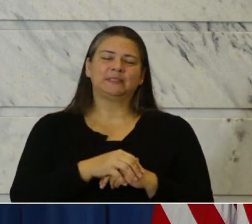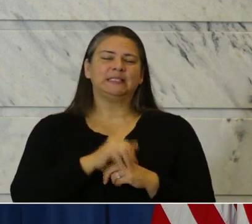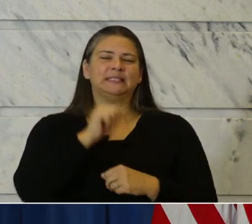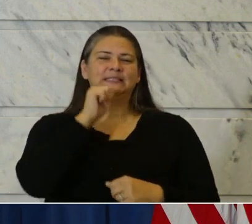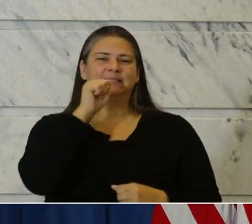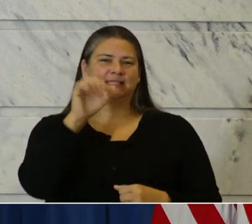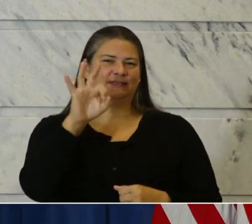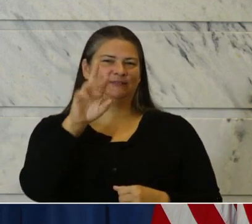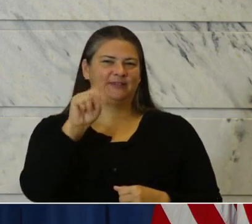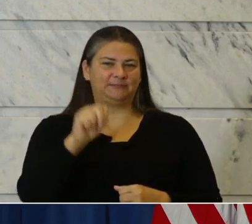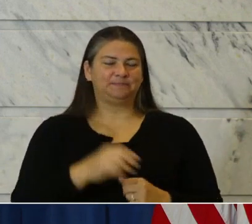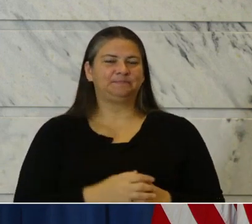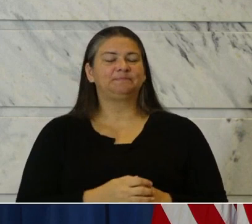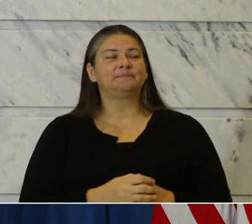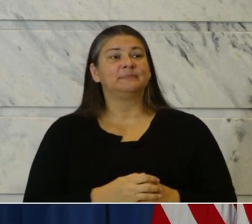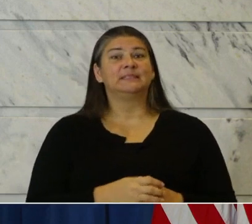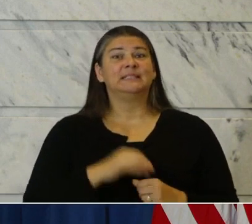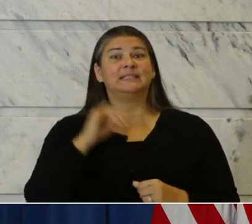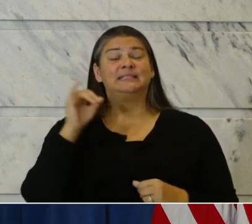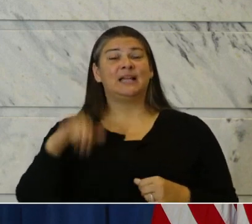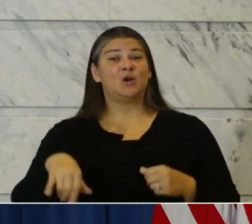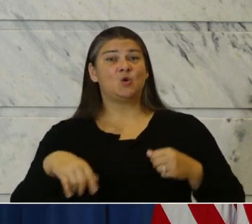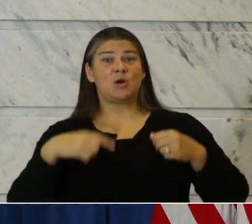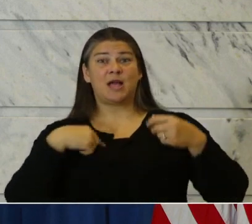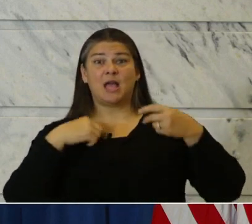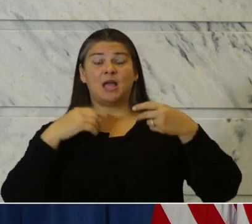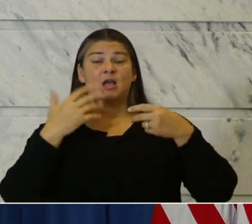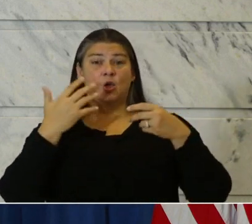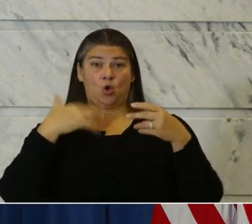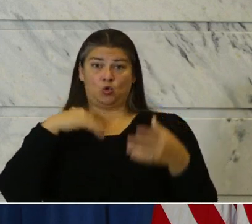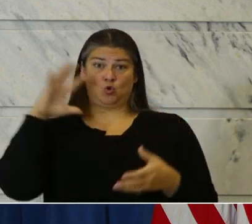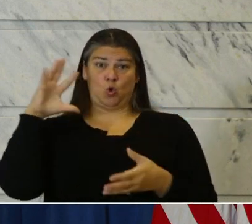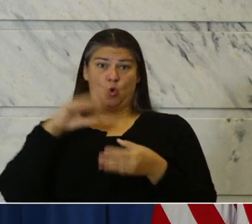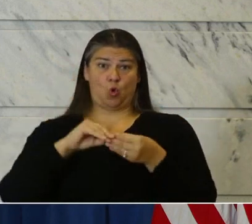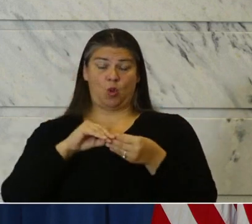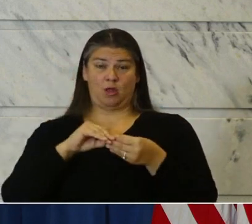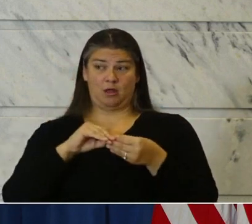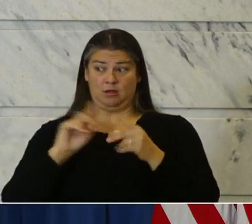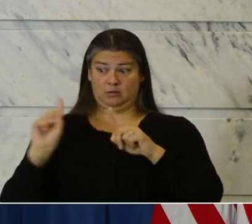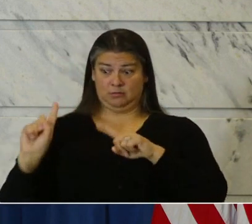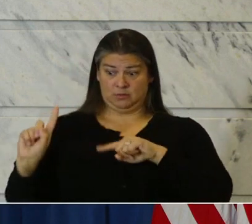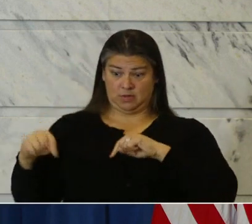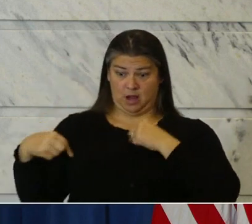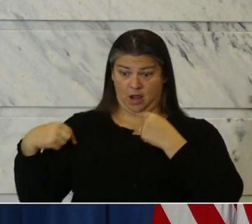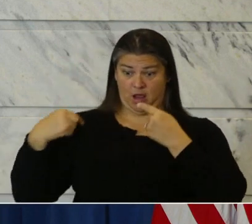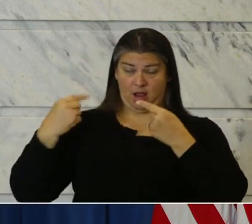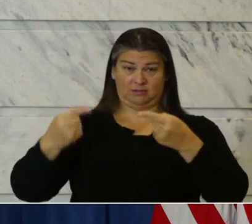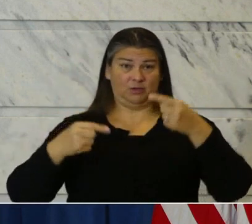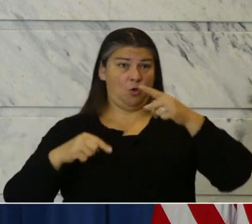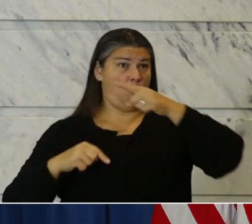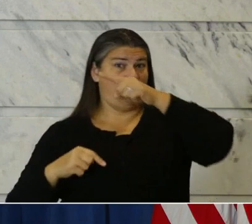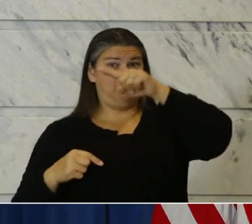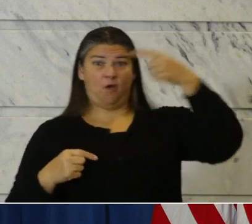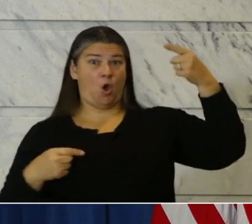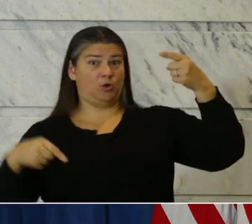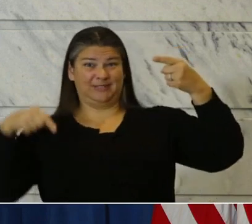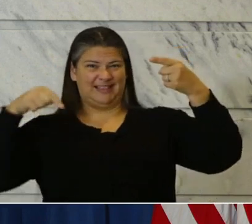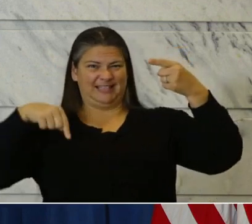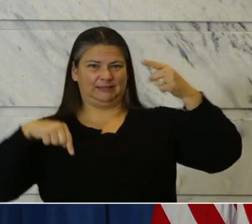we are reporting our second highest total that we have had since March the 6th